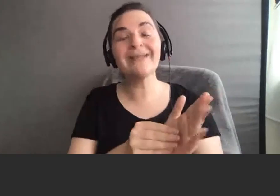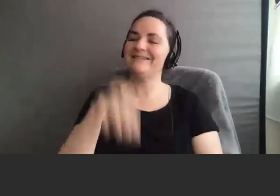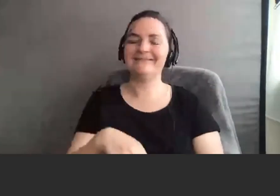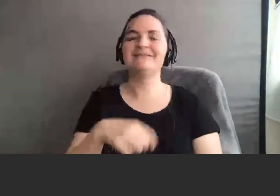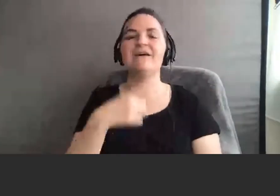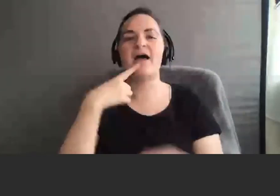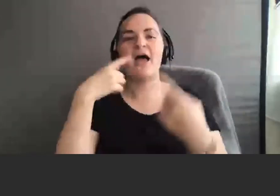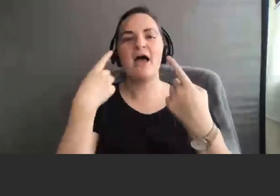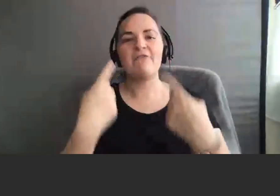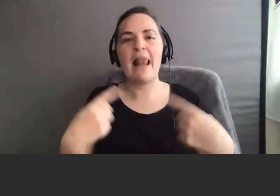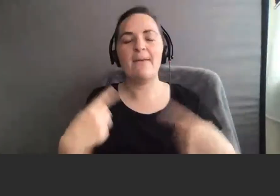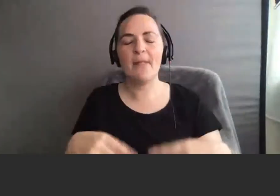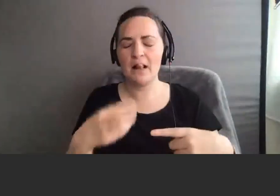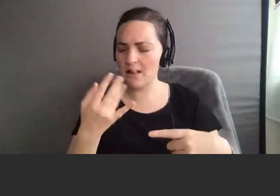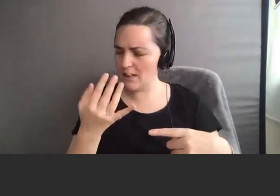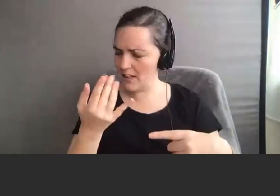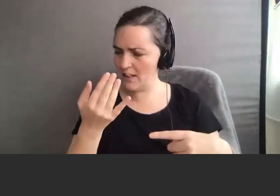on